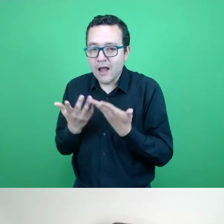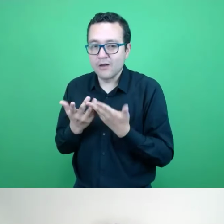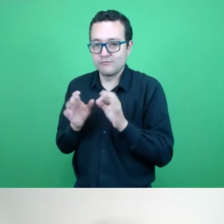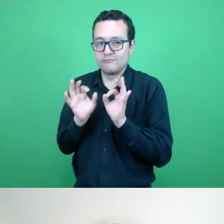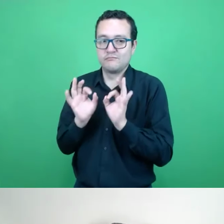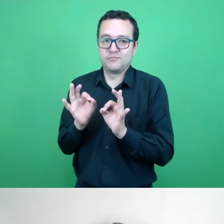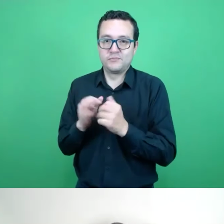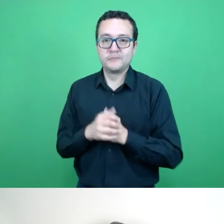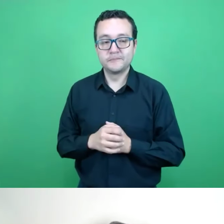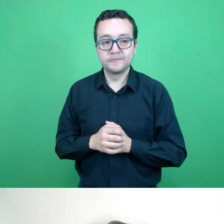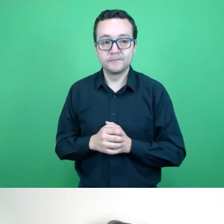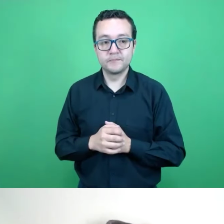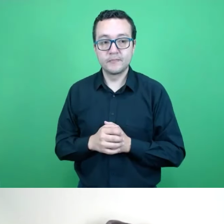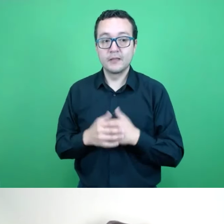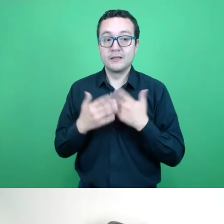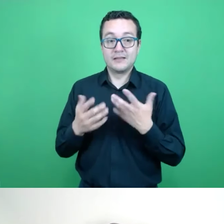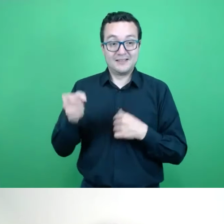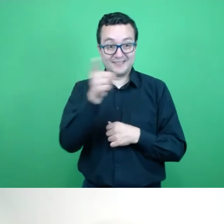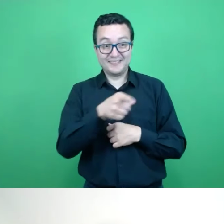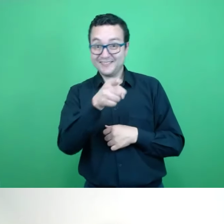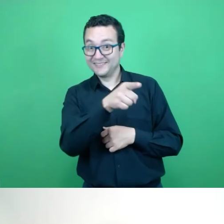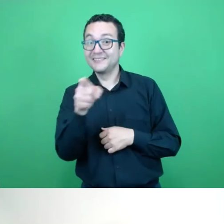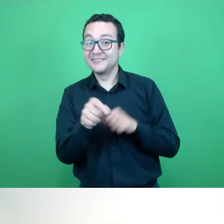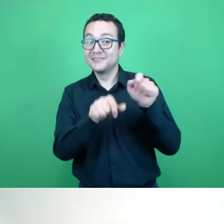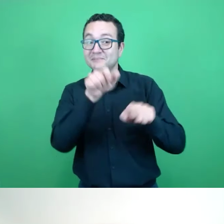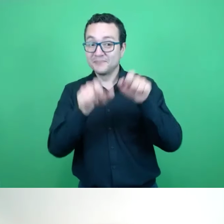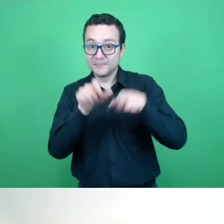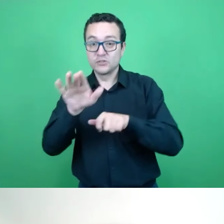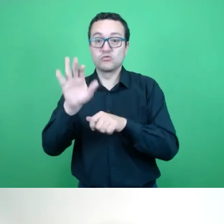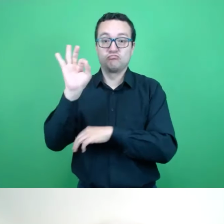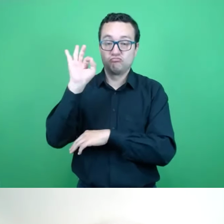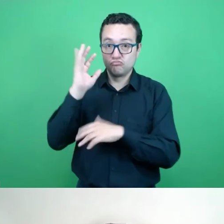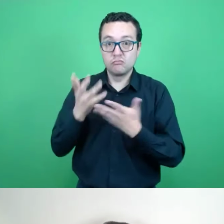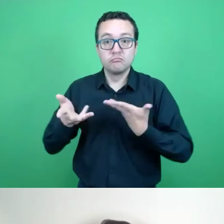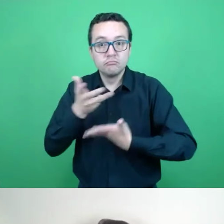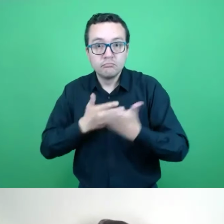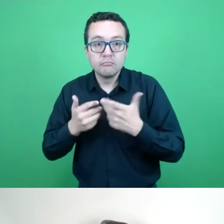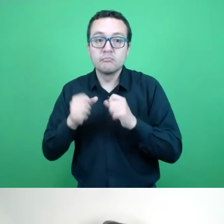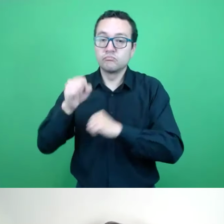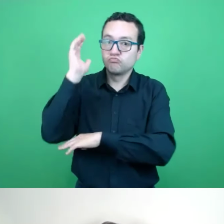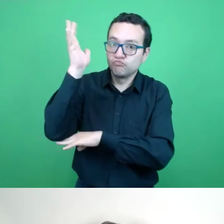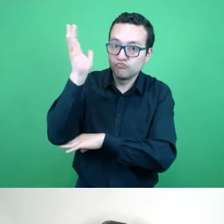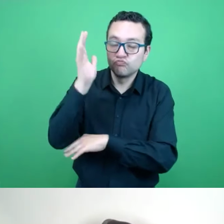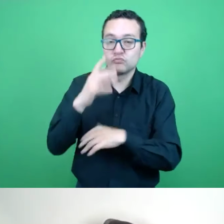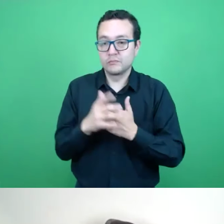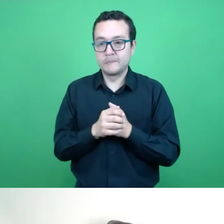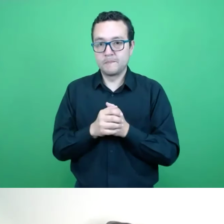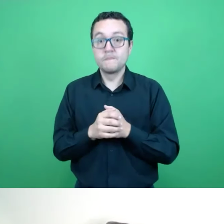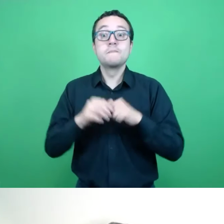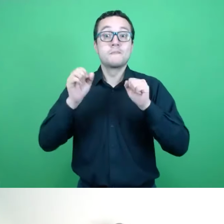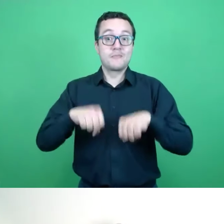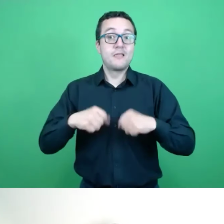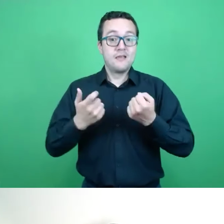speakers. And we will also have an exhibition space where different organizations and individuals will be able